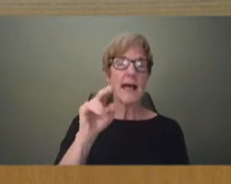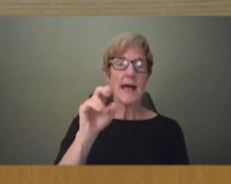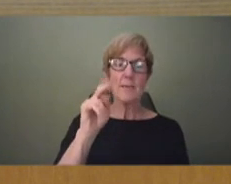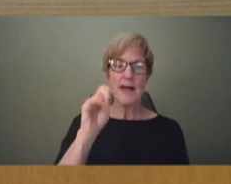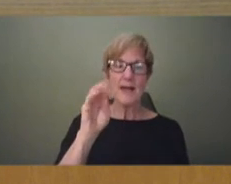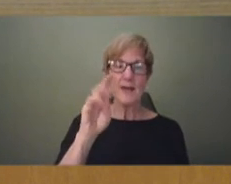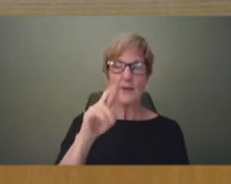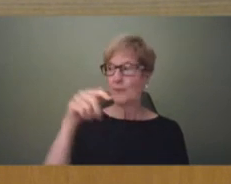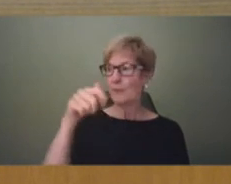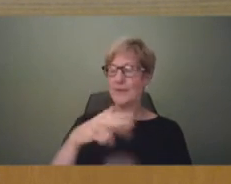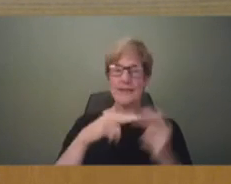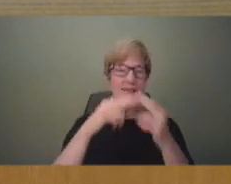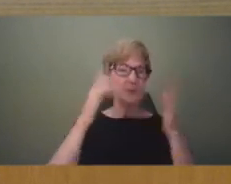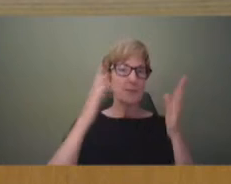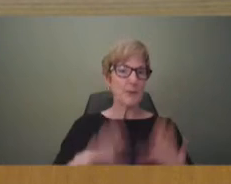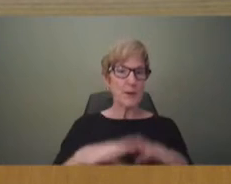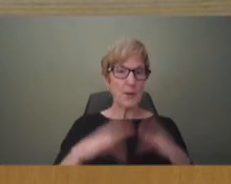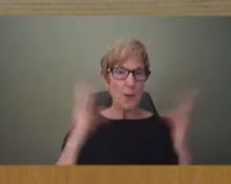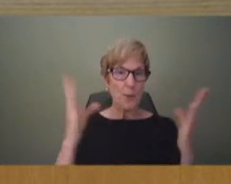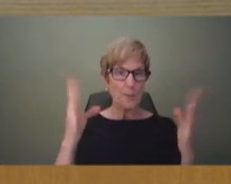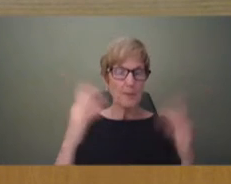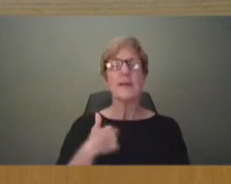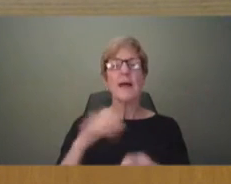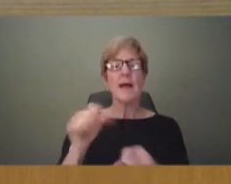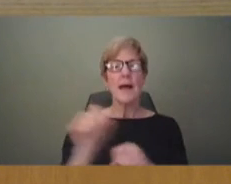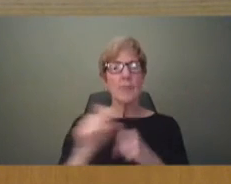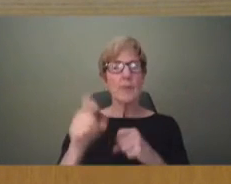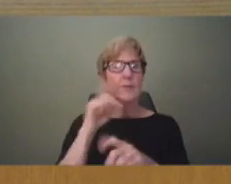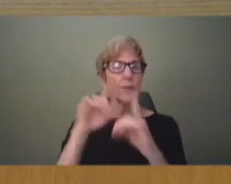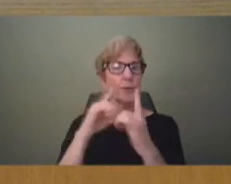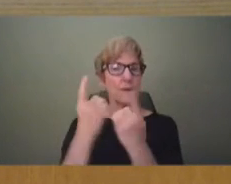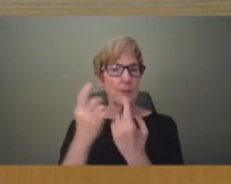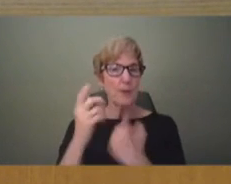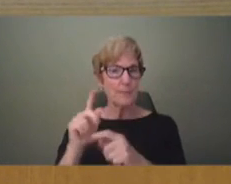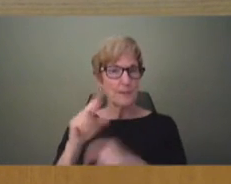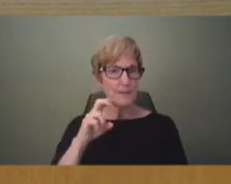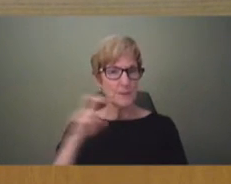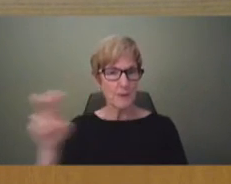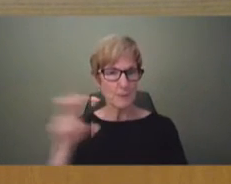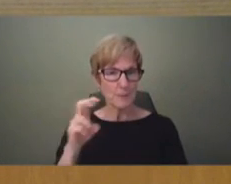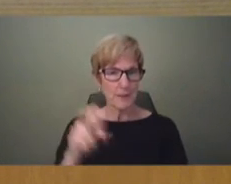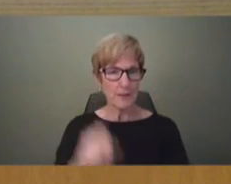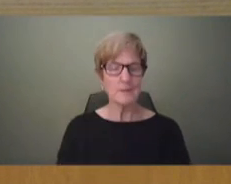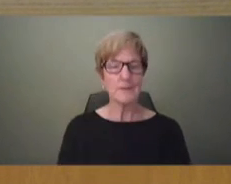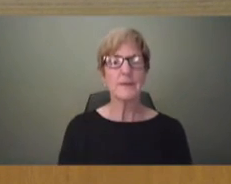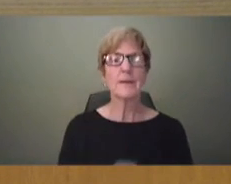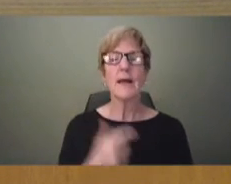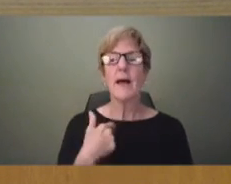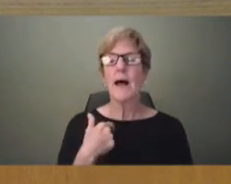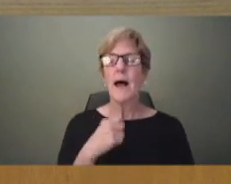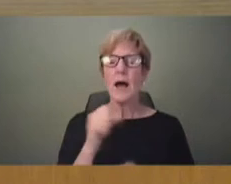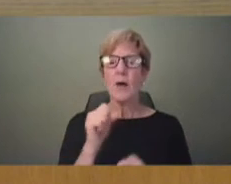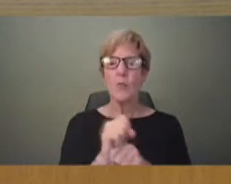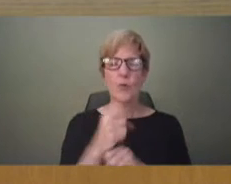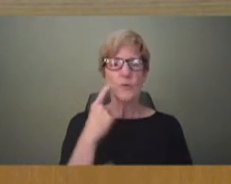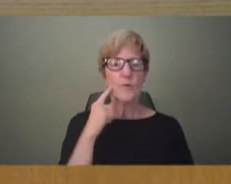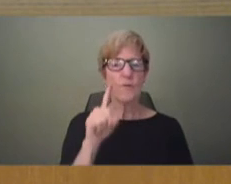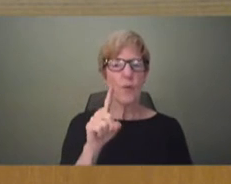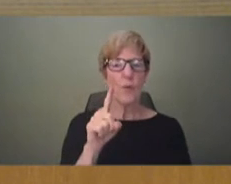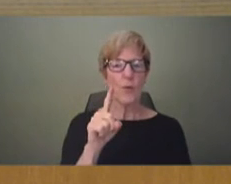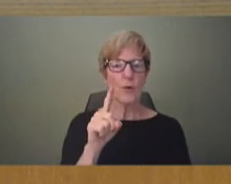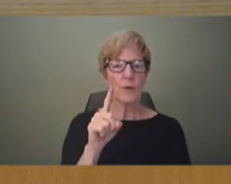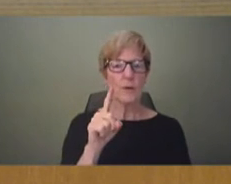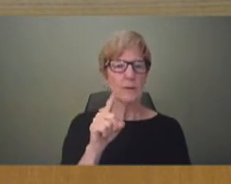opened I worked for Department of Transportation I worked for um Bill